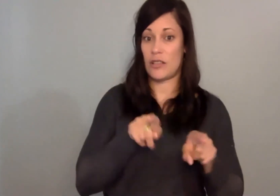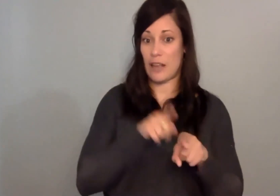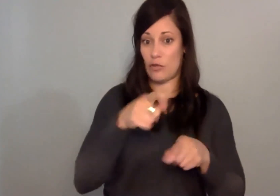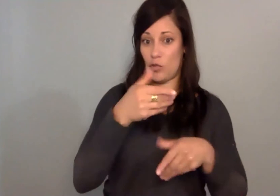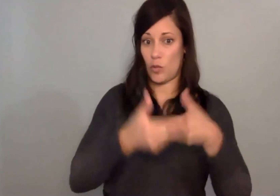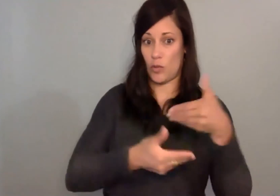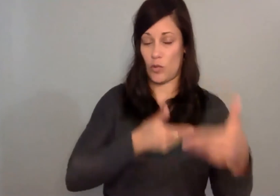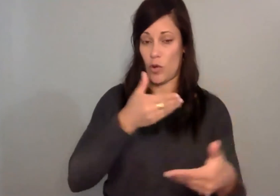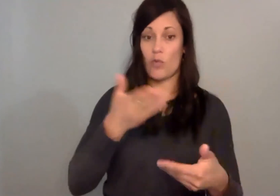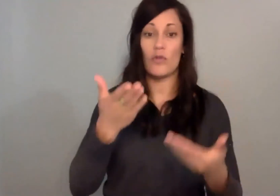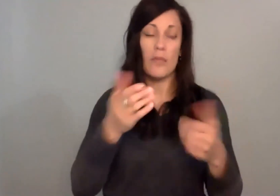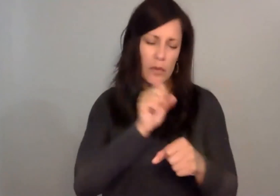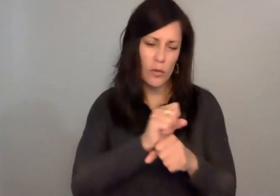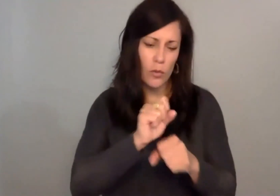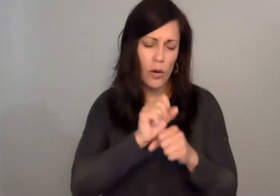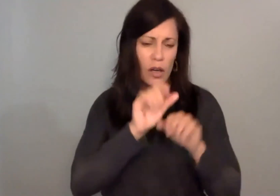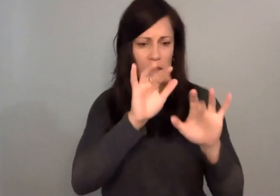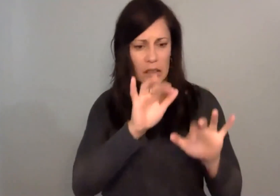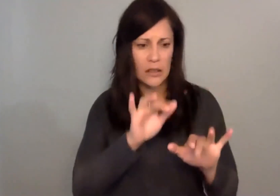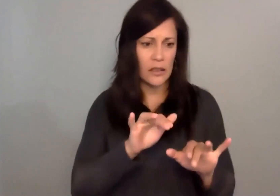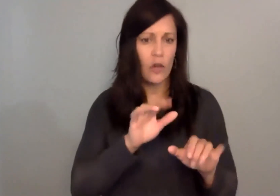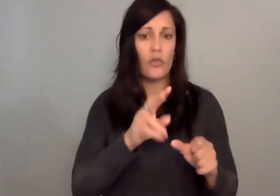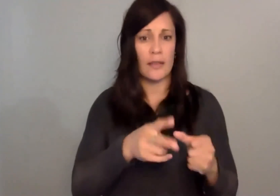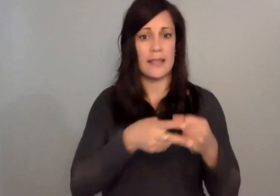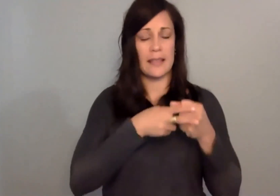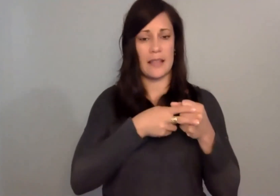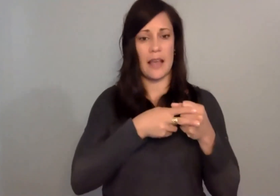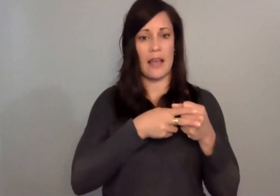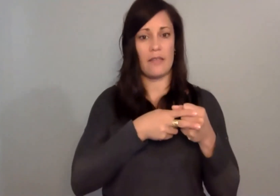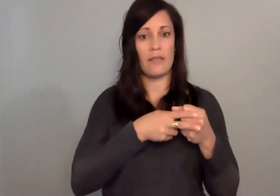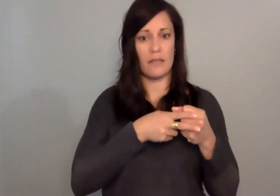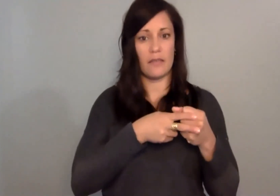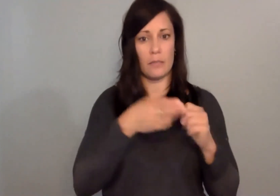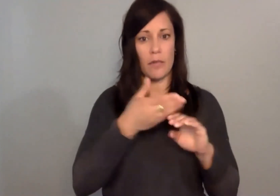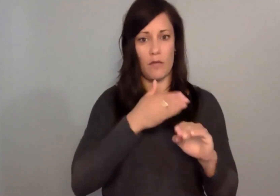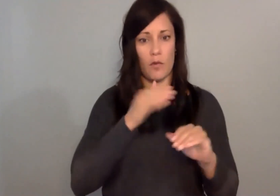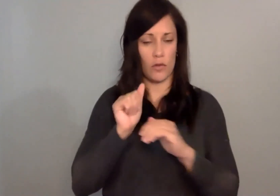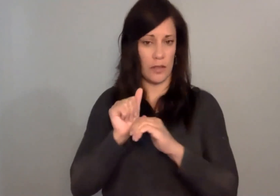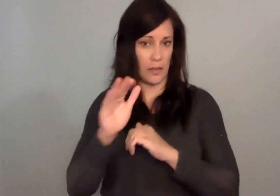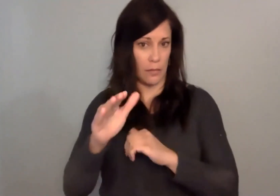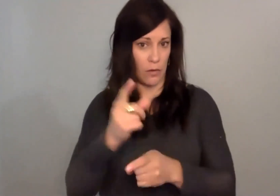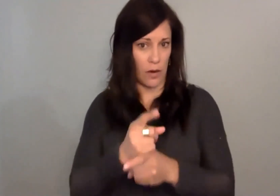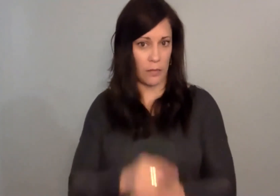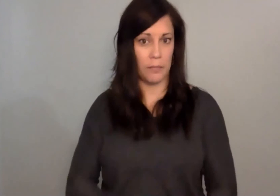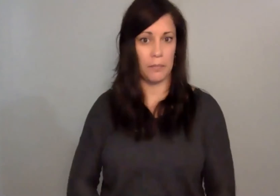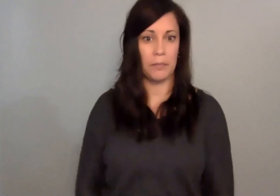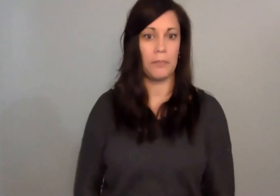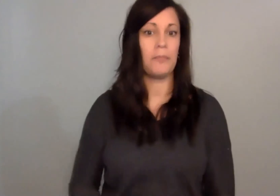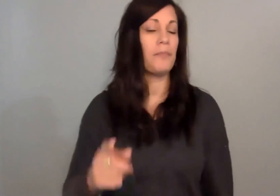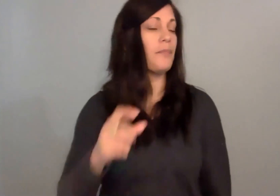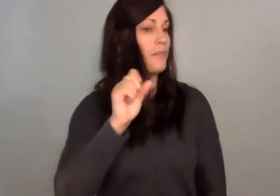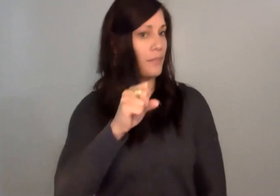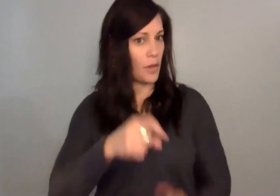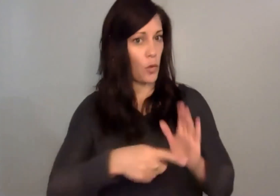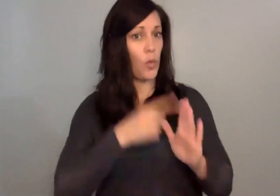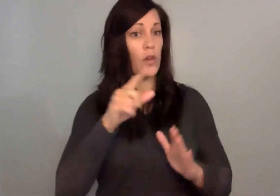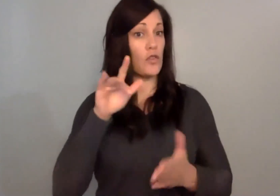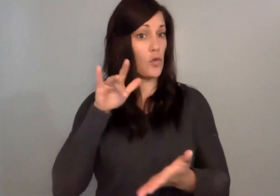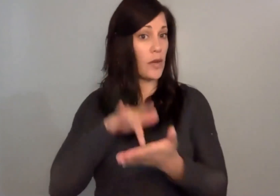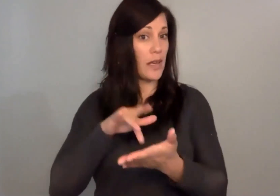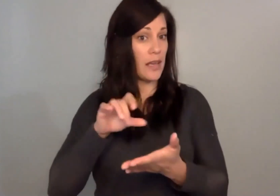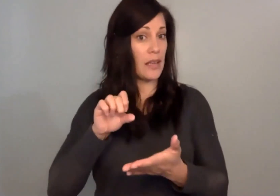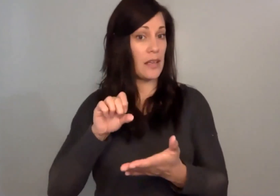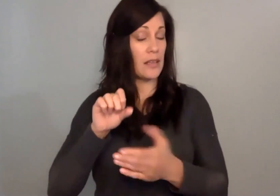So if they're working through it, they can save it before they get to that submit portion? Yeah, once you hit submit, it's submitted, but up